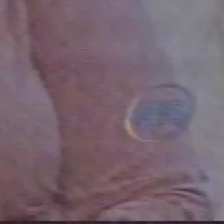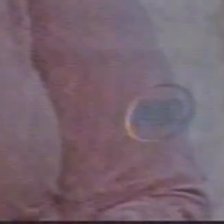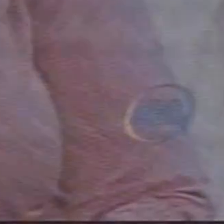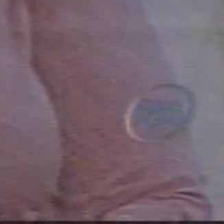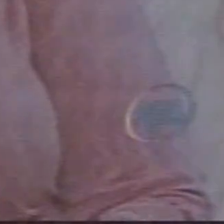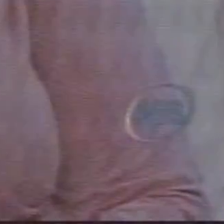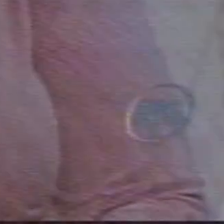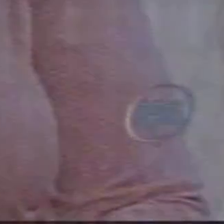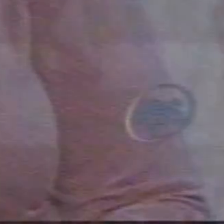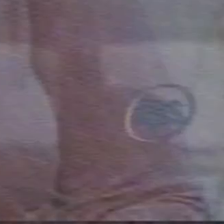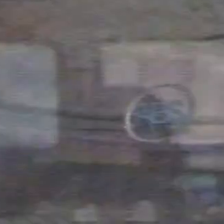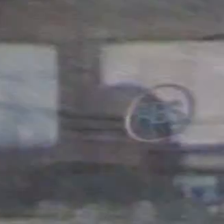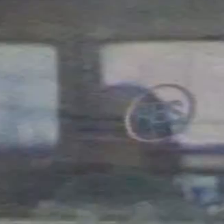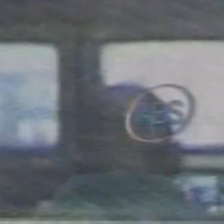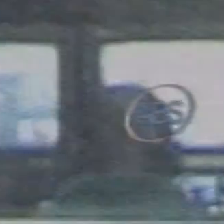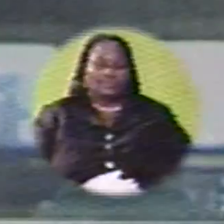to provide the service.